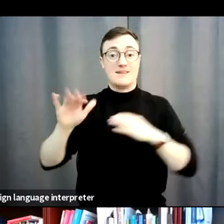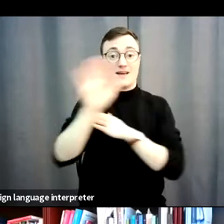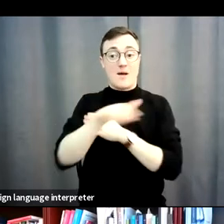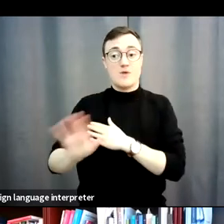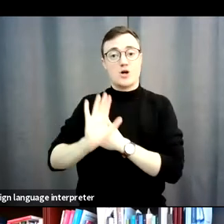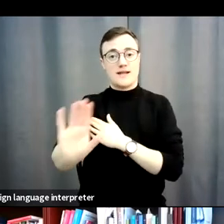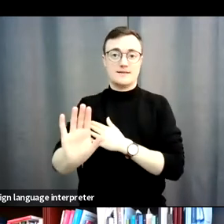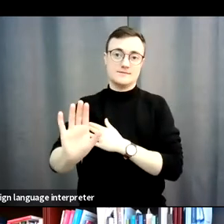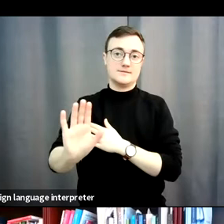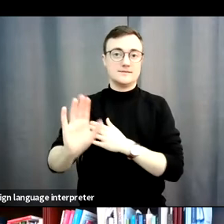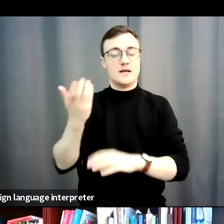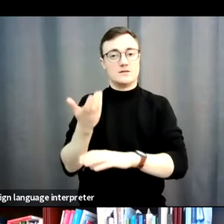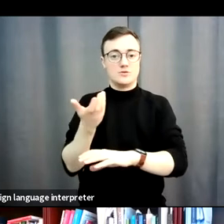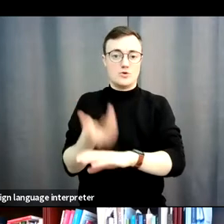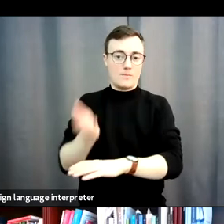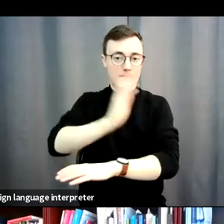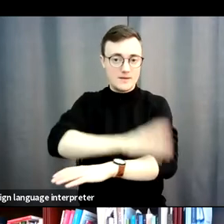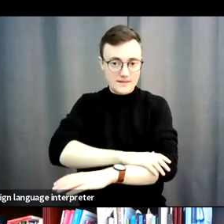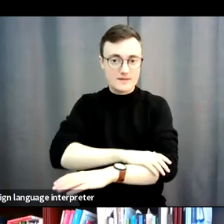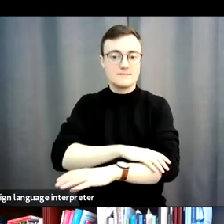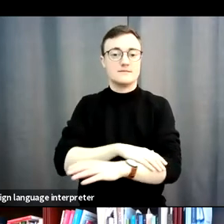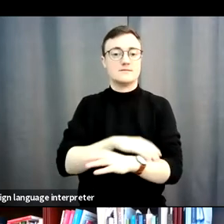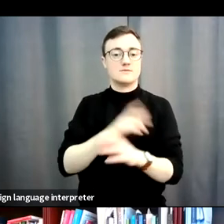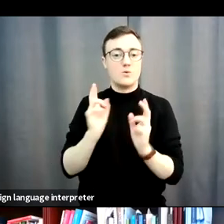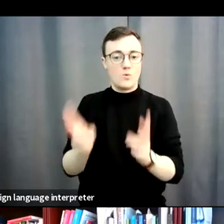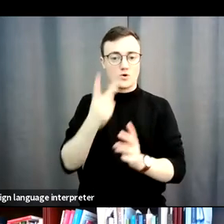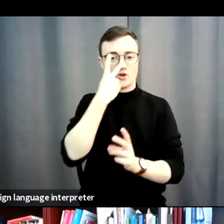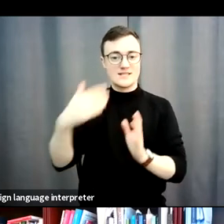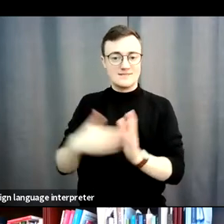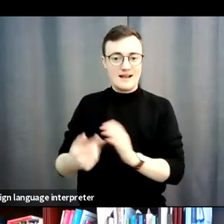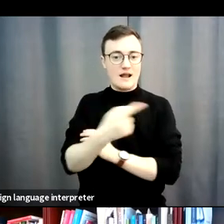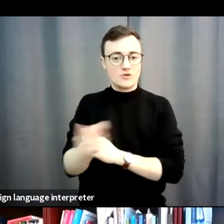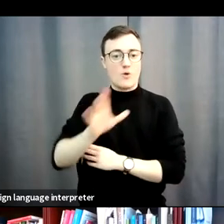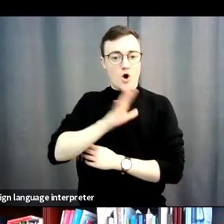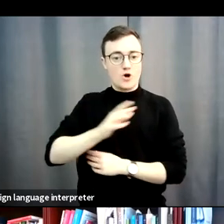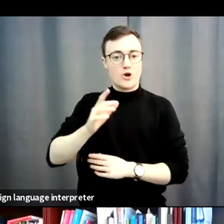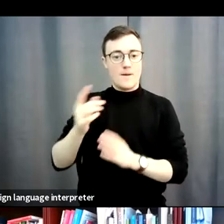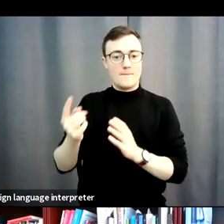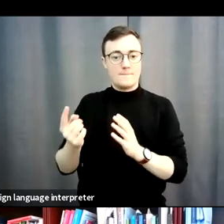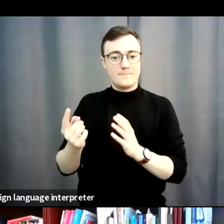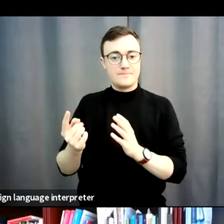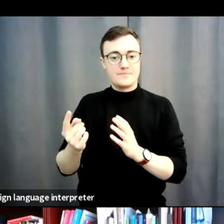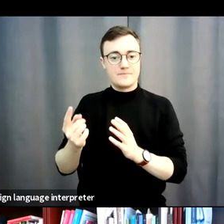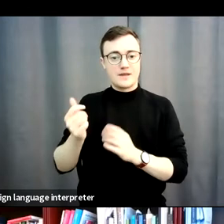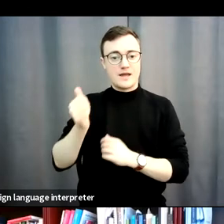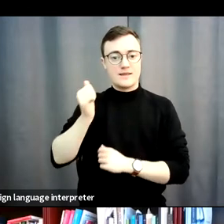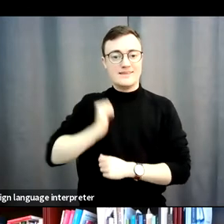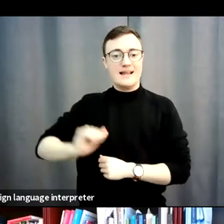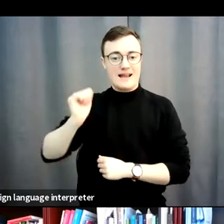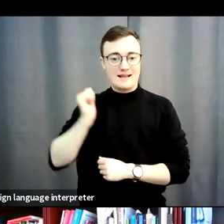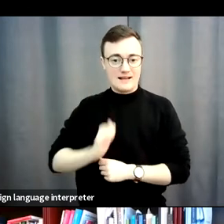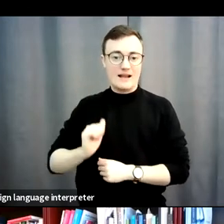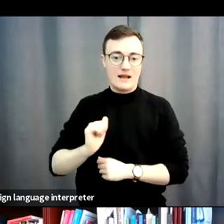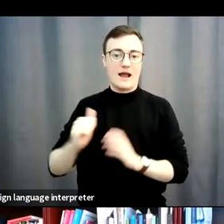and child-friendly complaints mechanisms. So it's about making these comprehensive